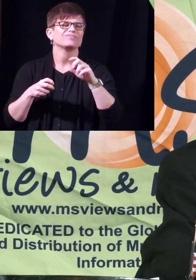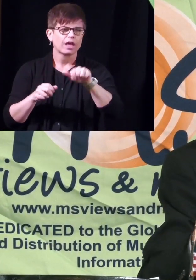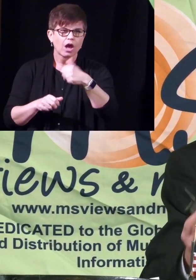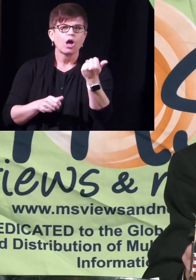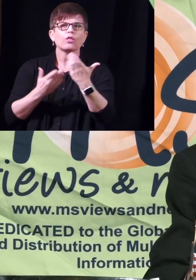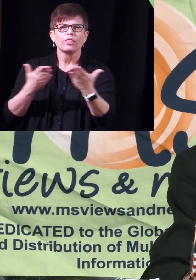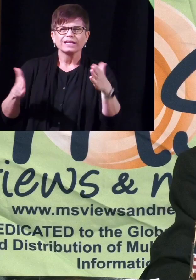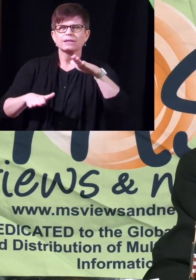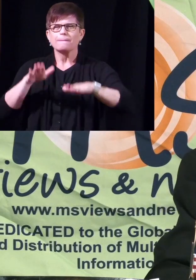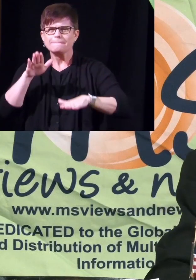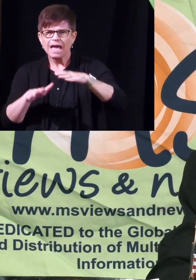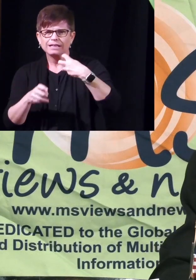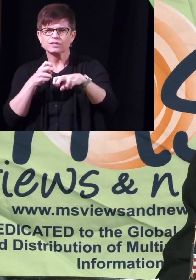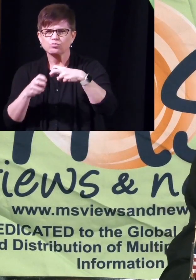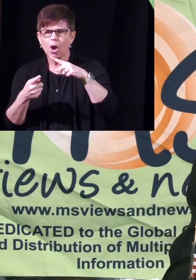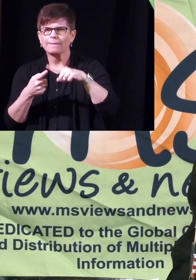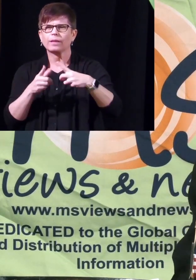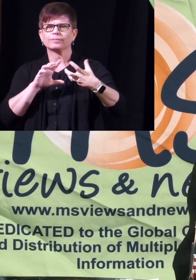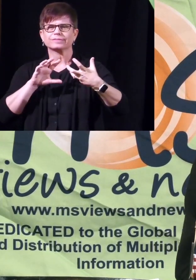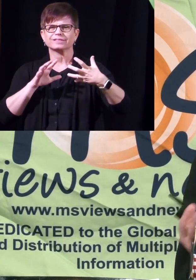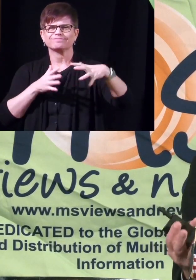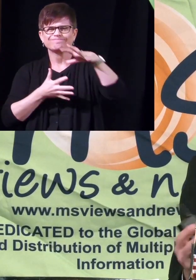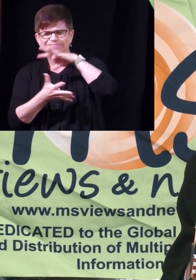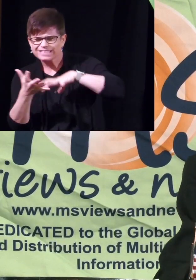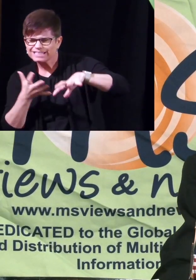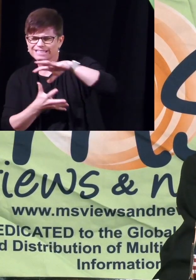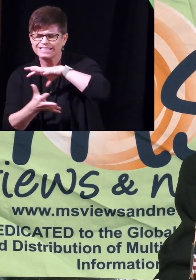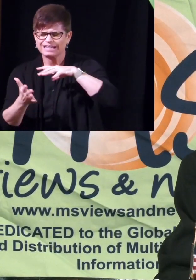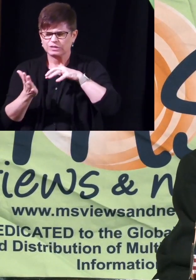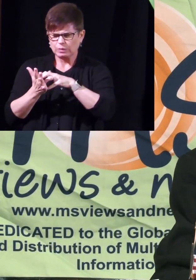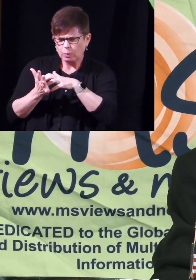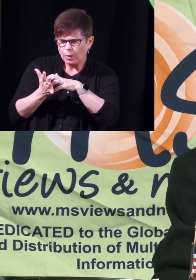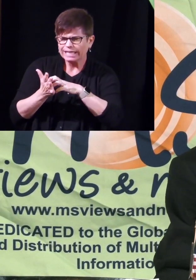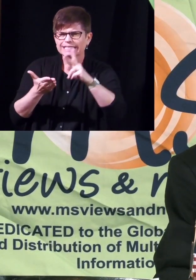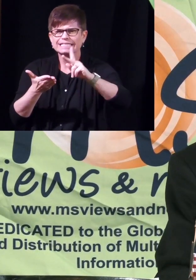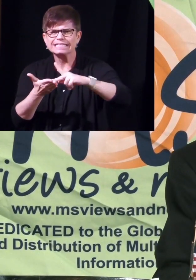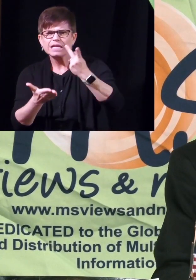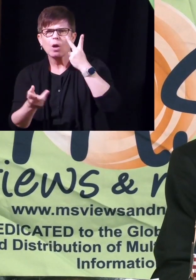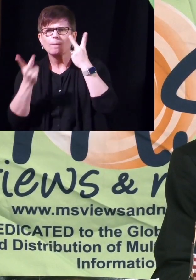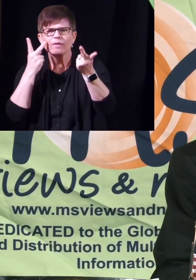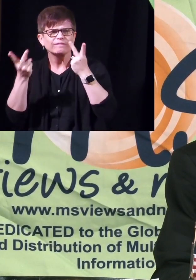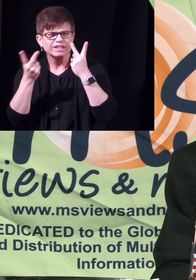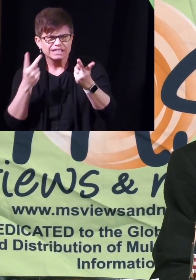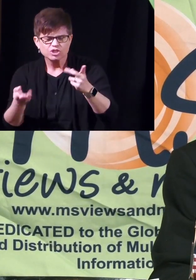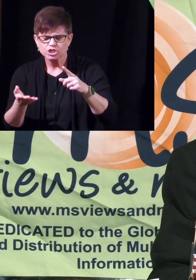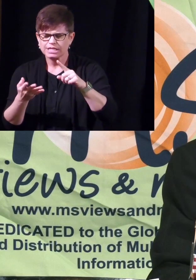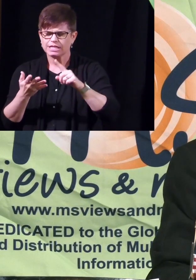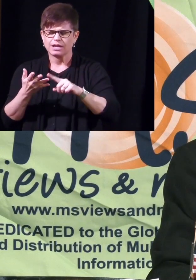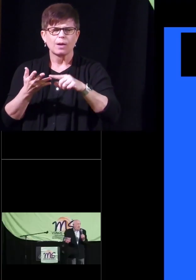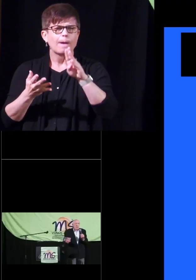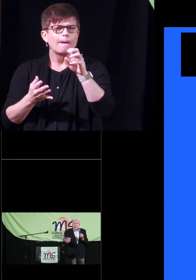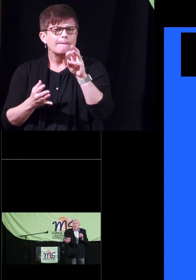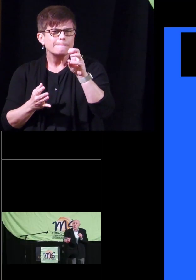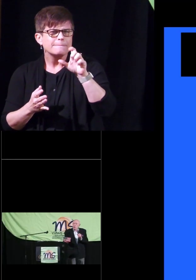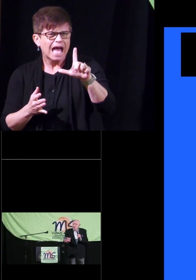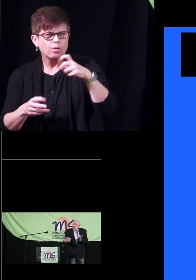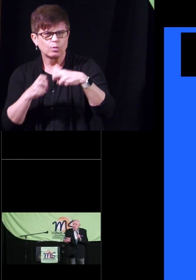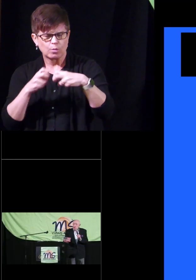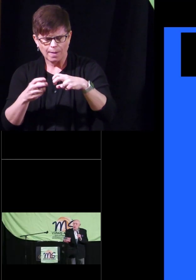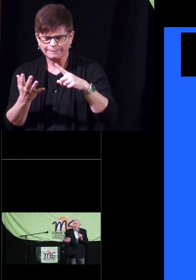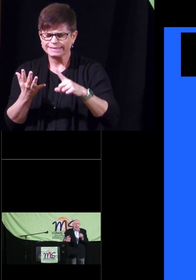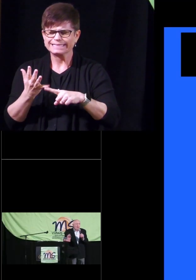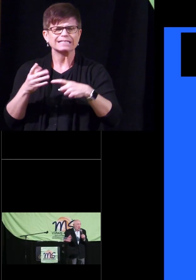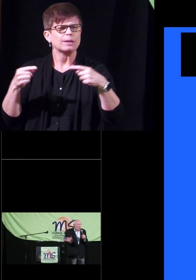balance problems, dizziness, weakness, double vision, bladder or bowel problems, pain,